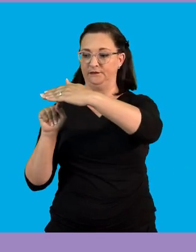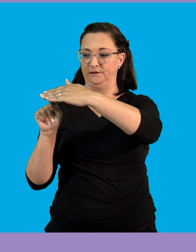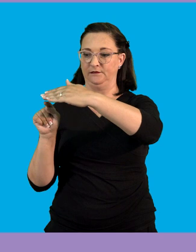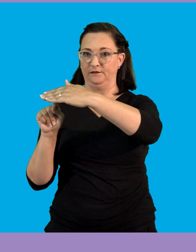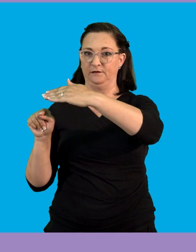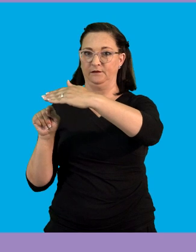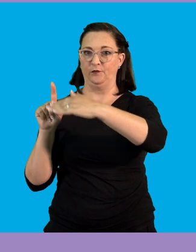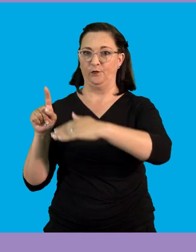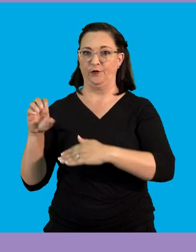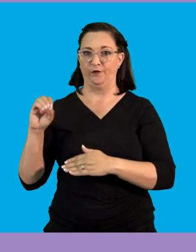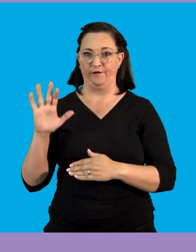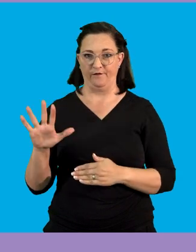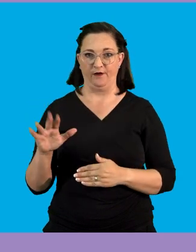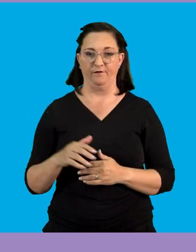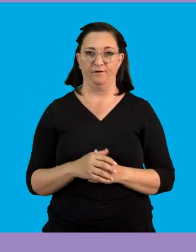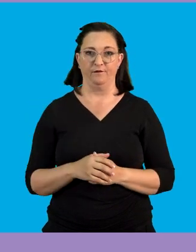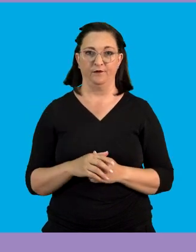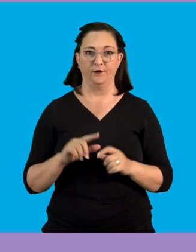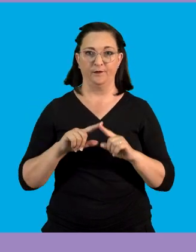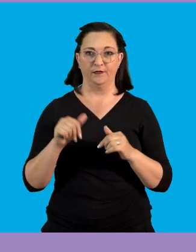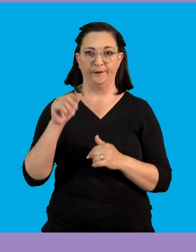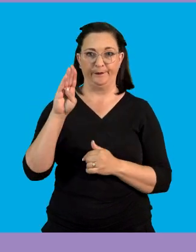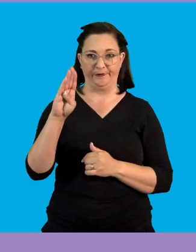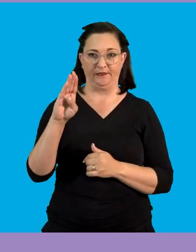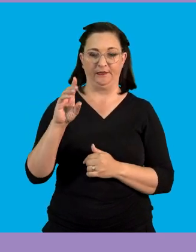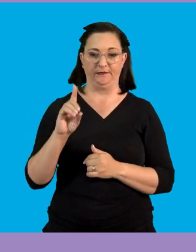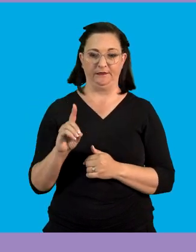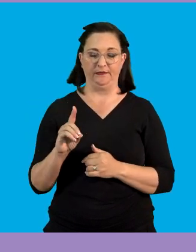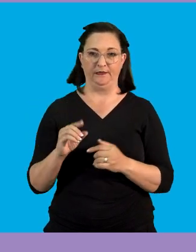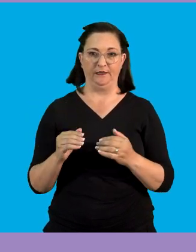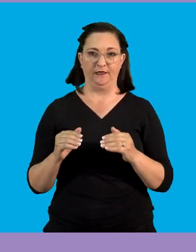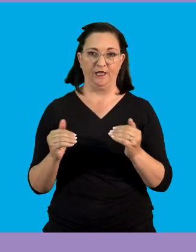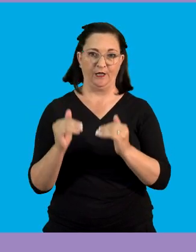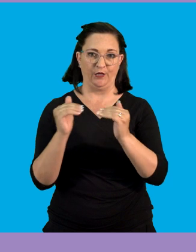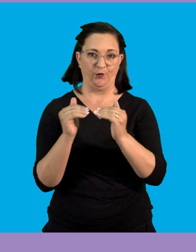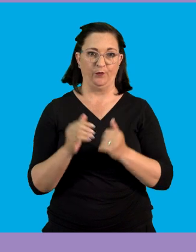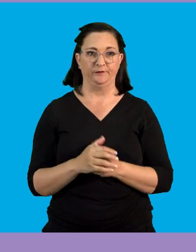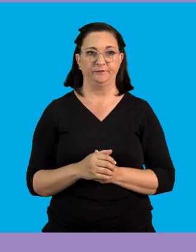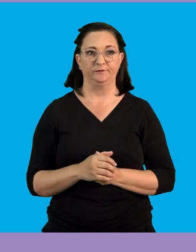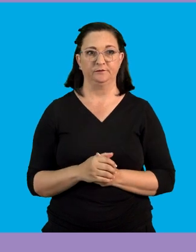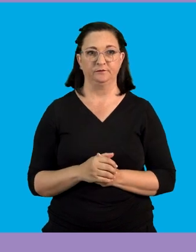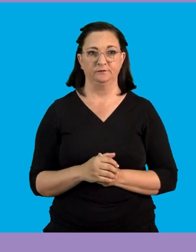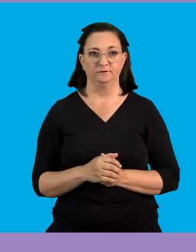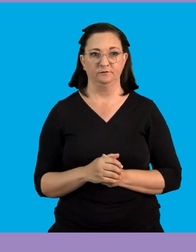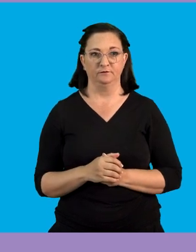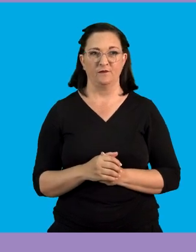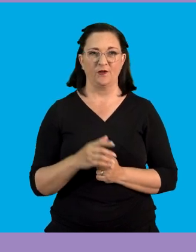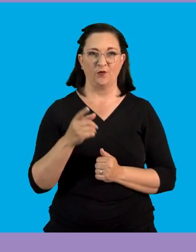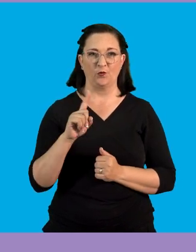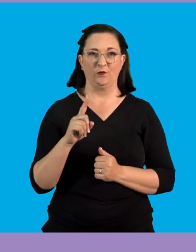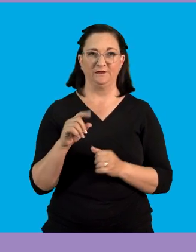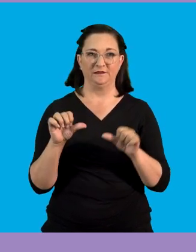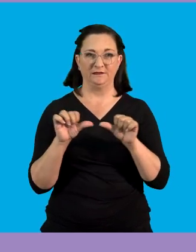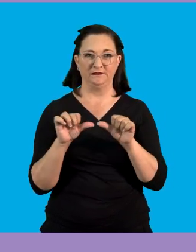105 degrees. Angle B and D are equal, all right? What are the questions? What is the size of